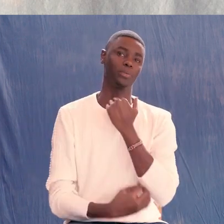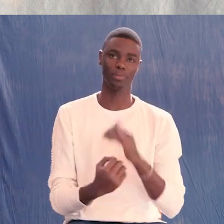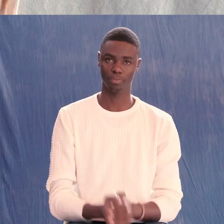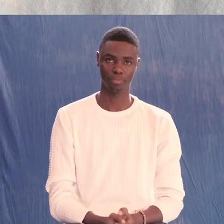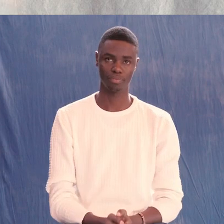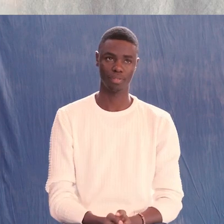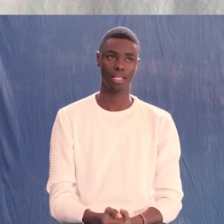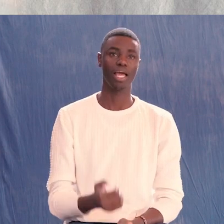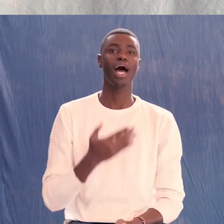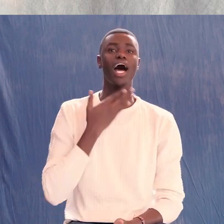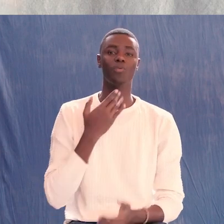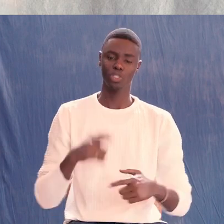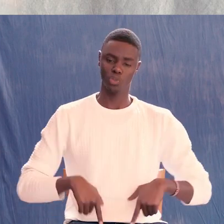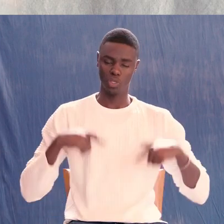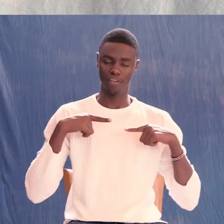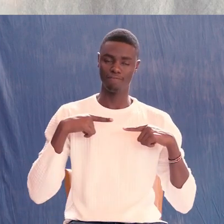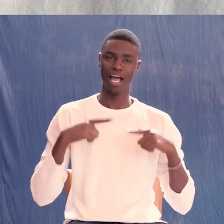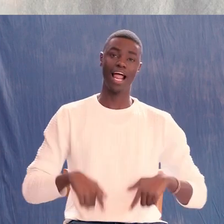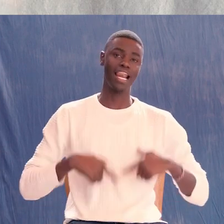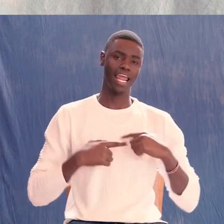I want to live life solo.